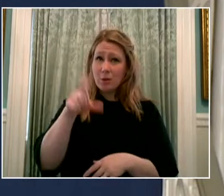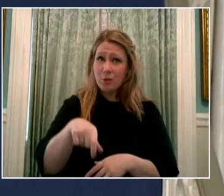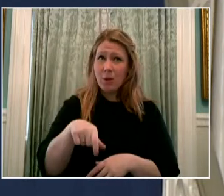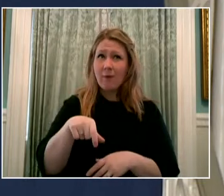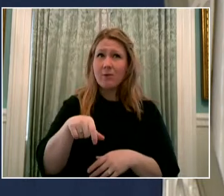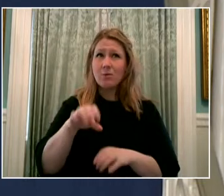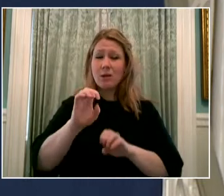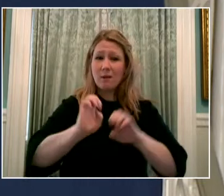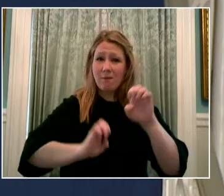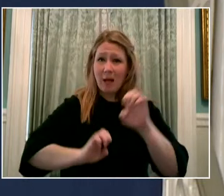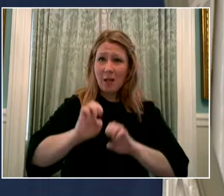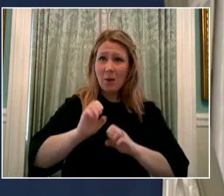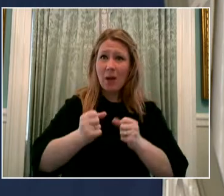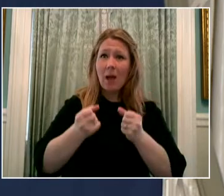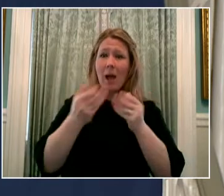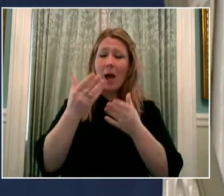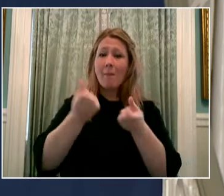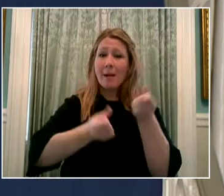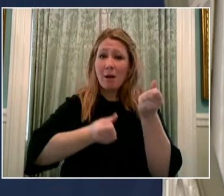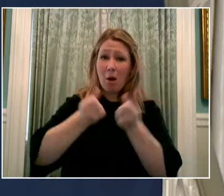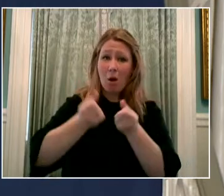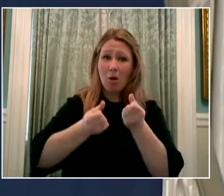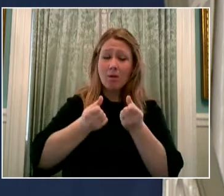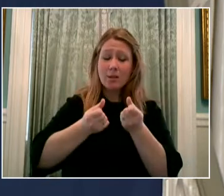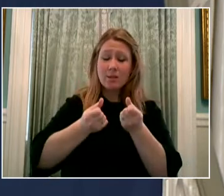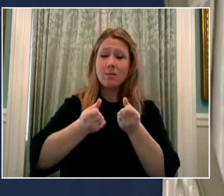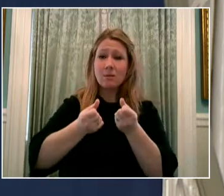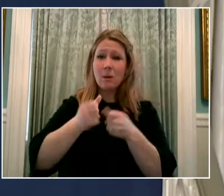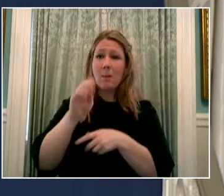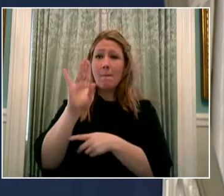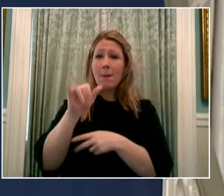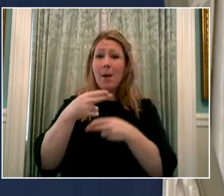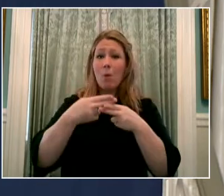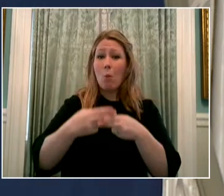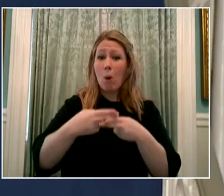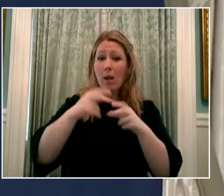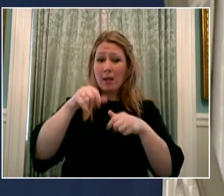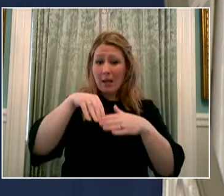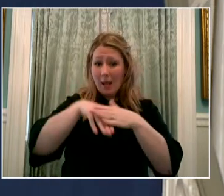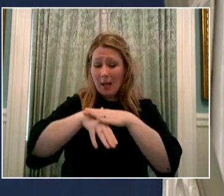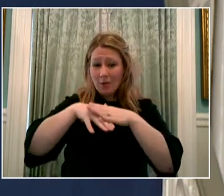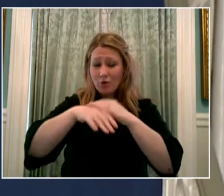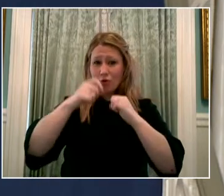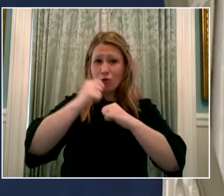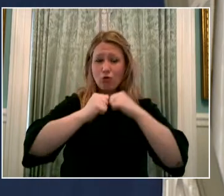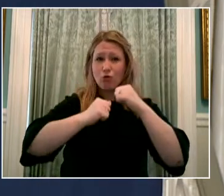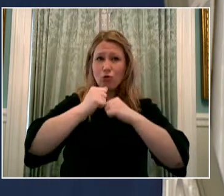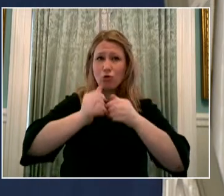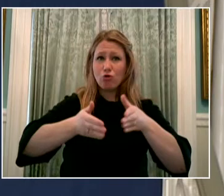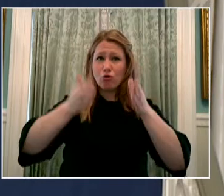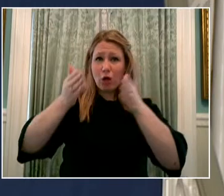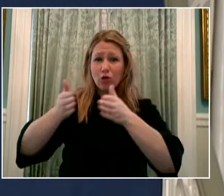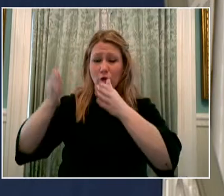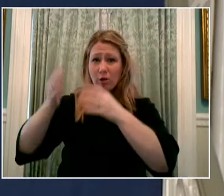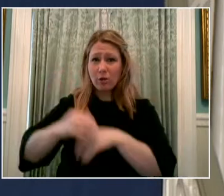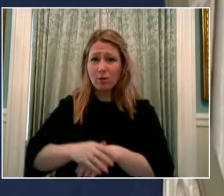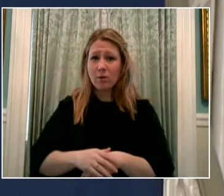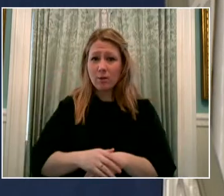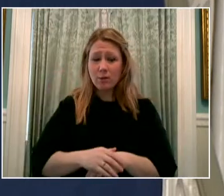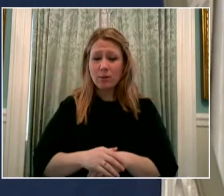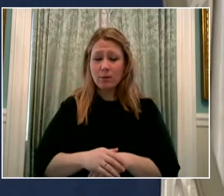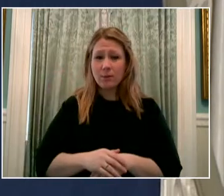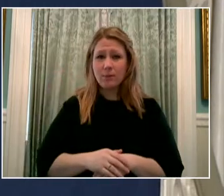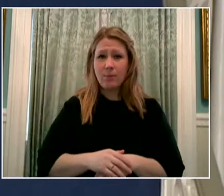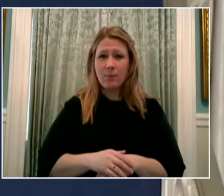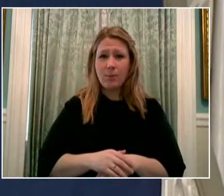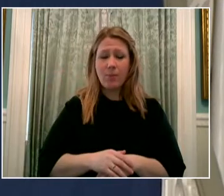that can go into these structures to make sure that they're safe because they're not being overpowered by cars that are heavy?